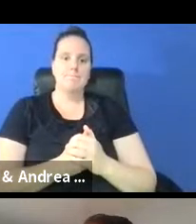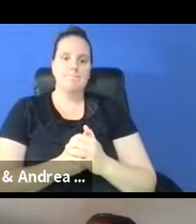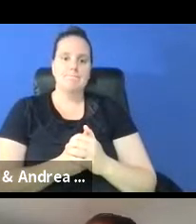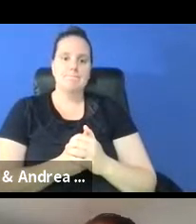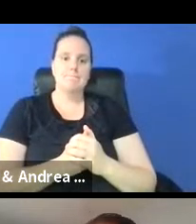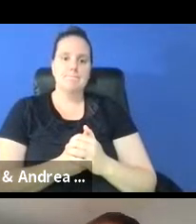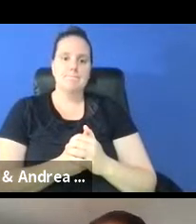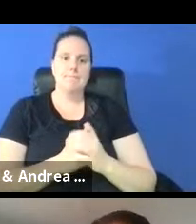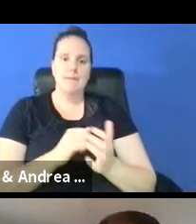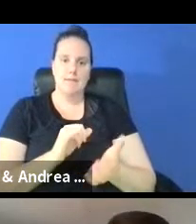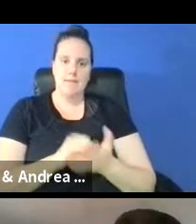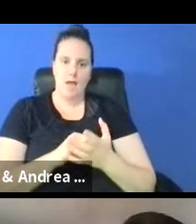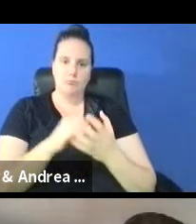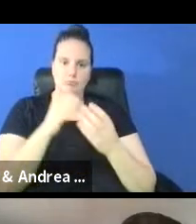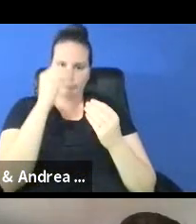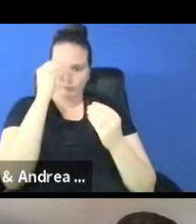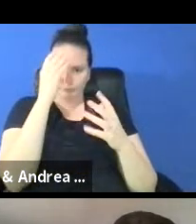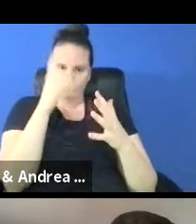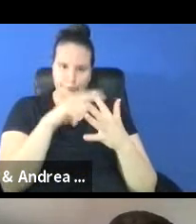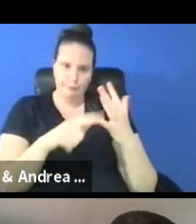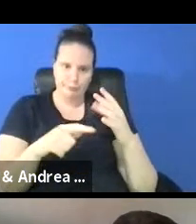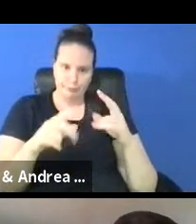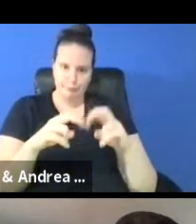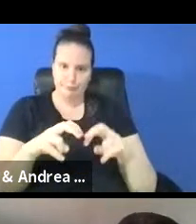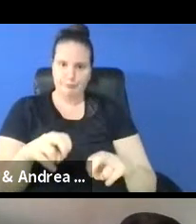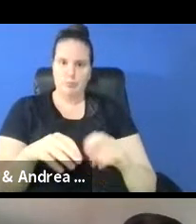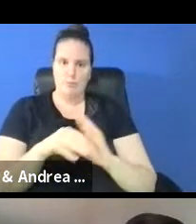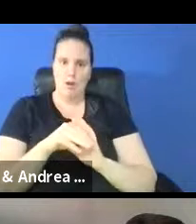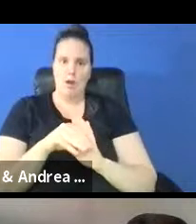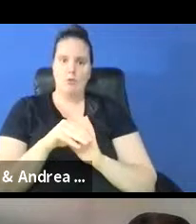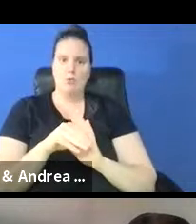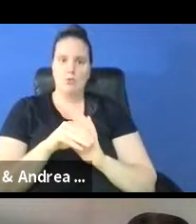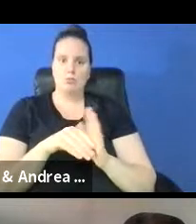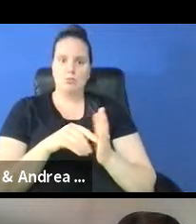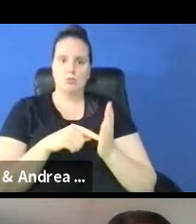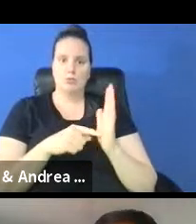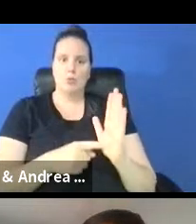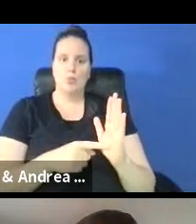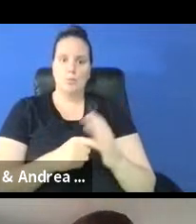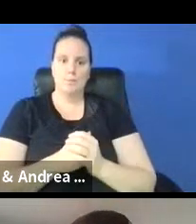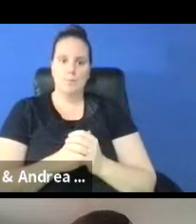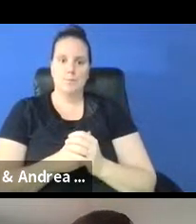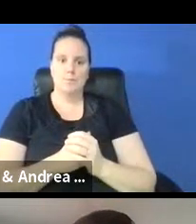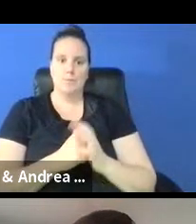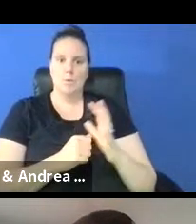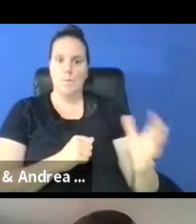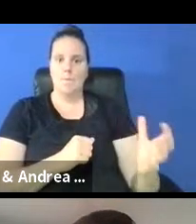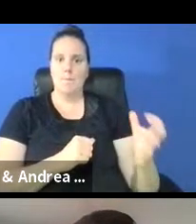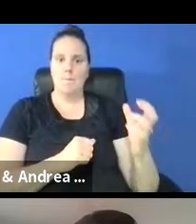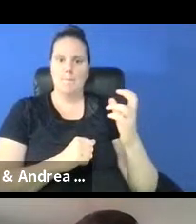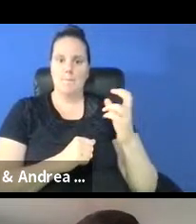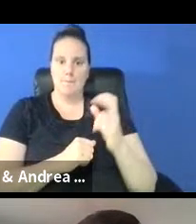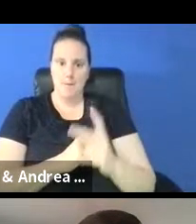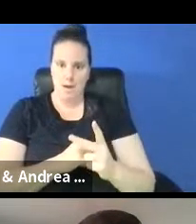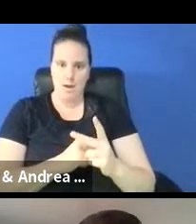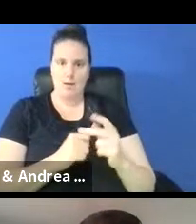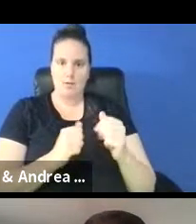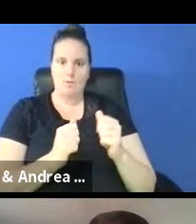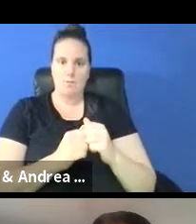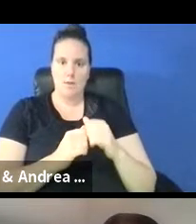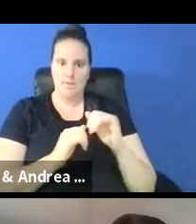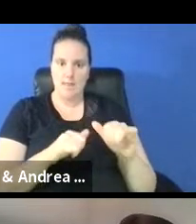we're going to dig into, and the models that we're going to put forward. We're going to be coming back with these